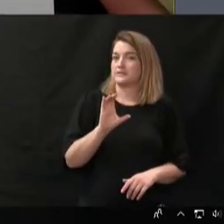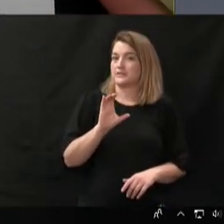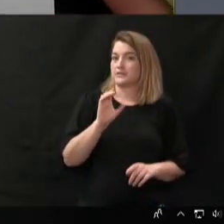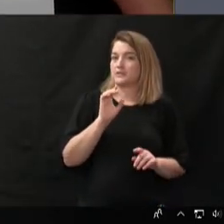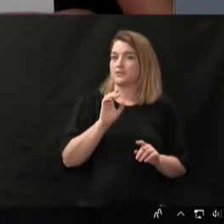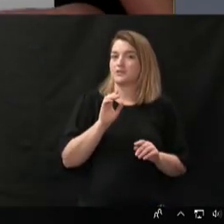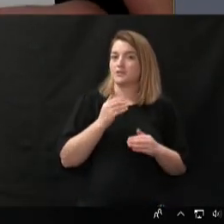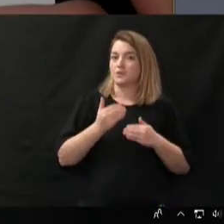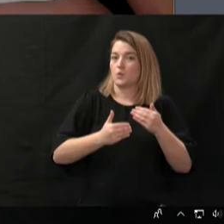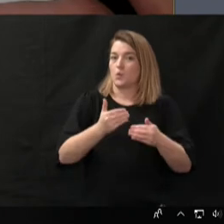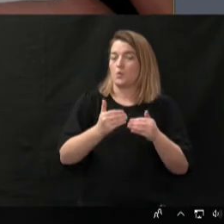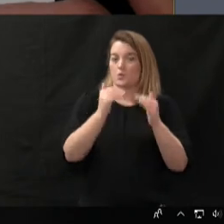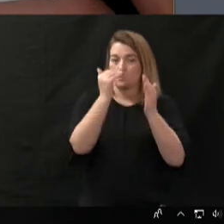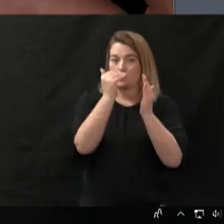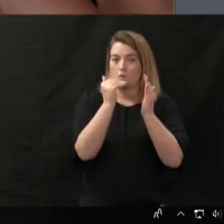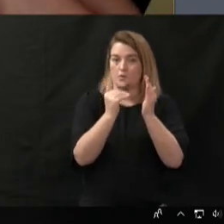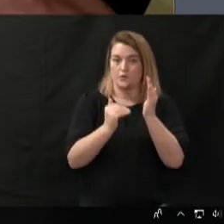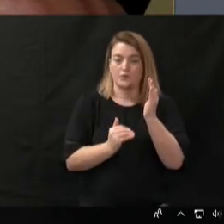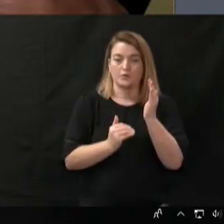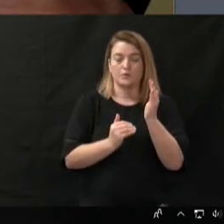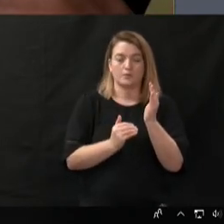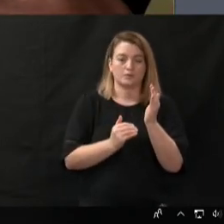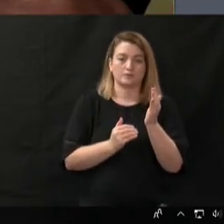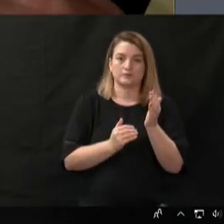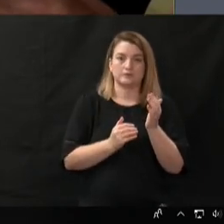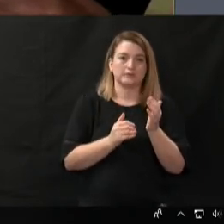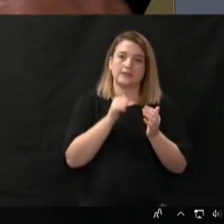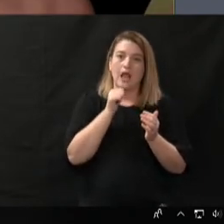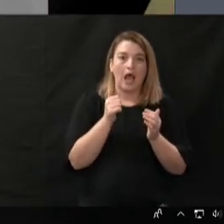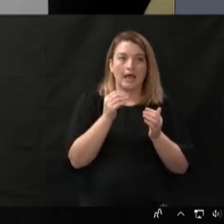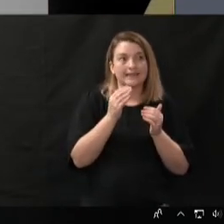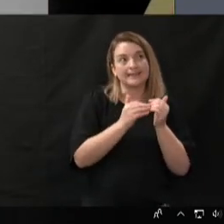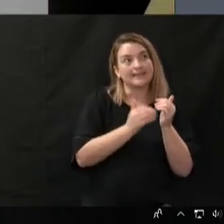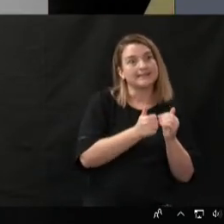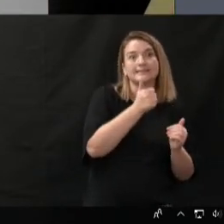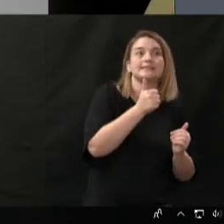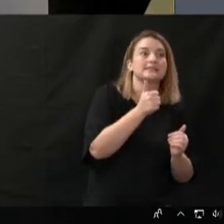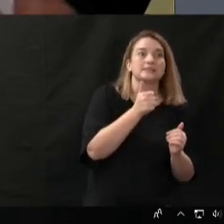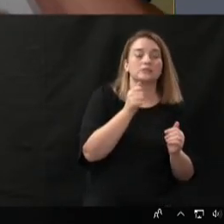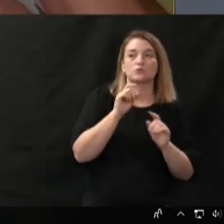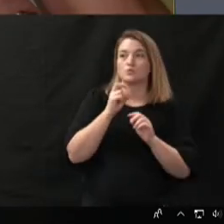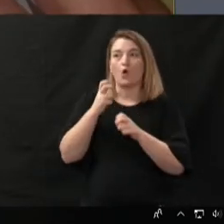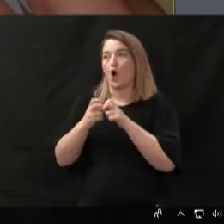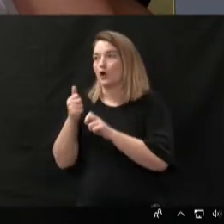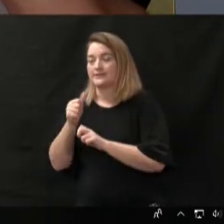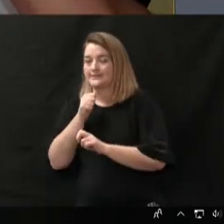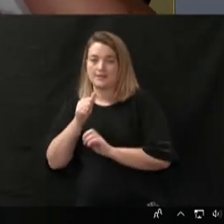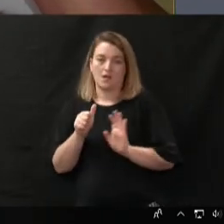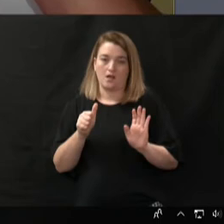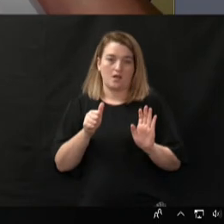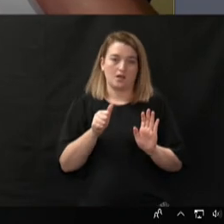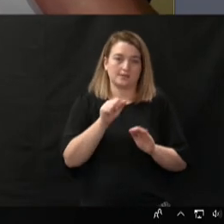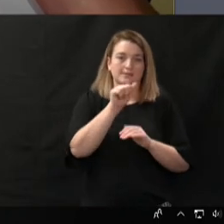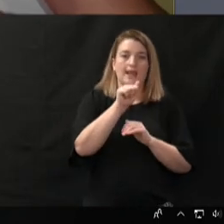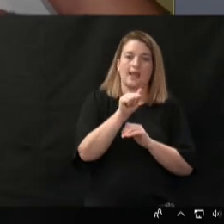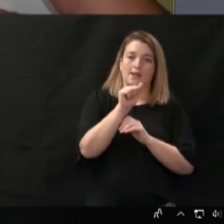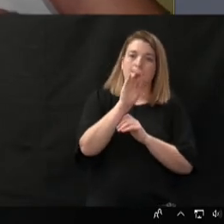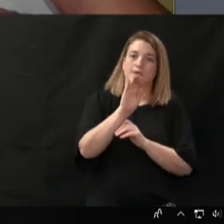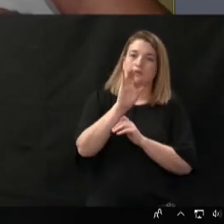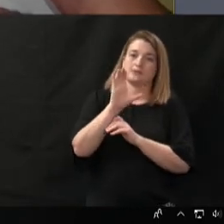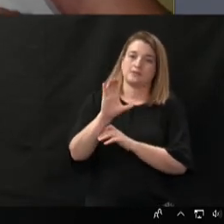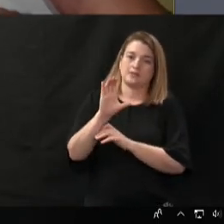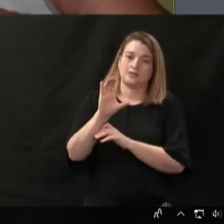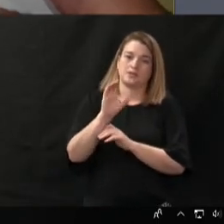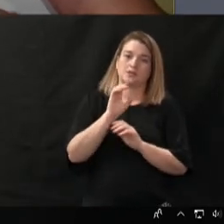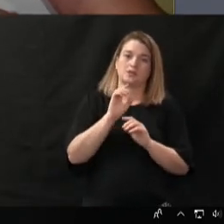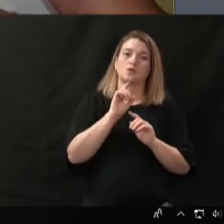It isn't necessarily easiest to hardest. They're alphabetical order. So you as a team might want to